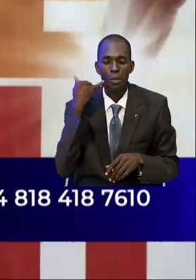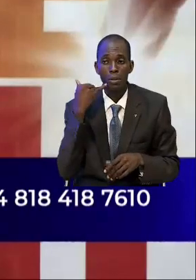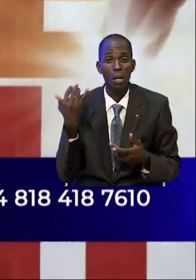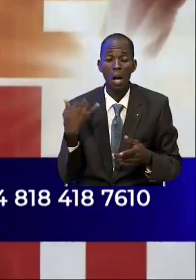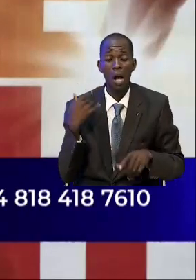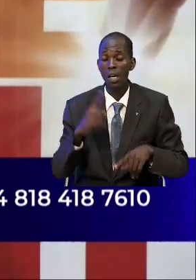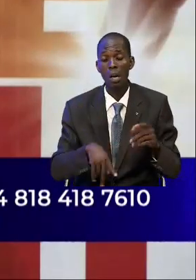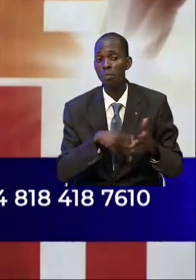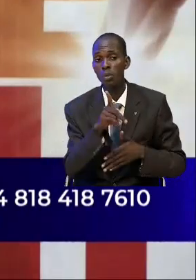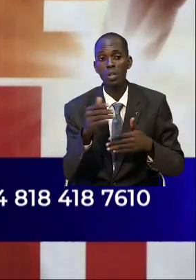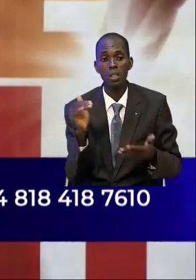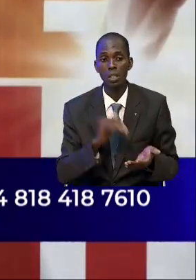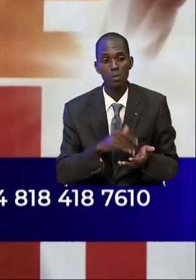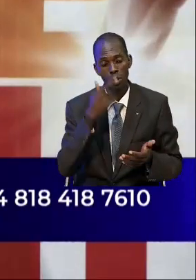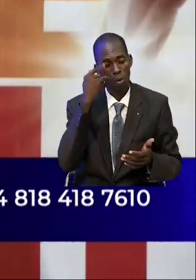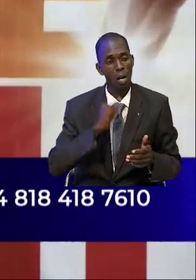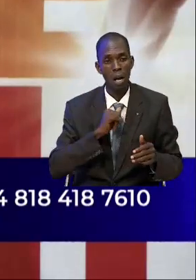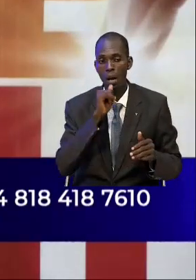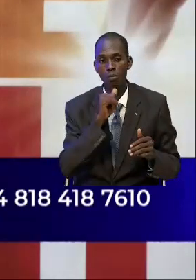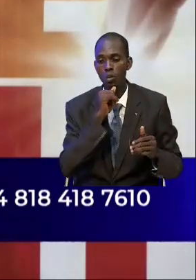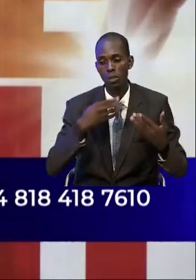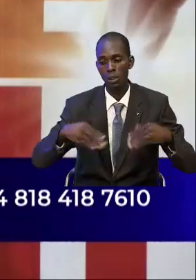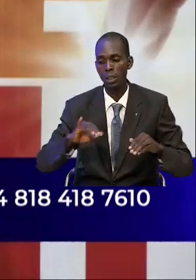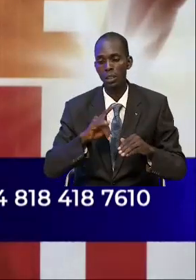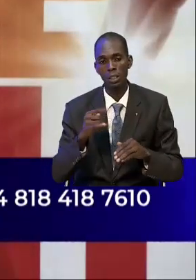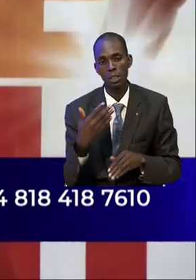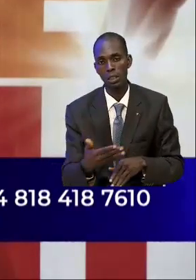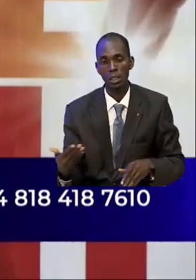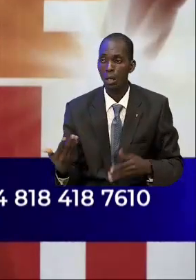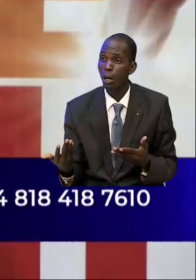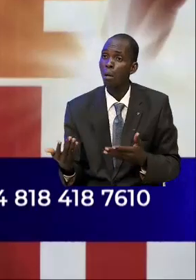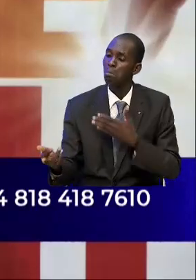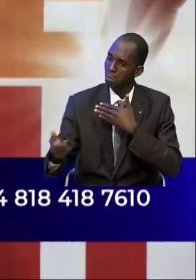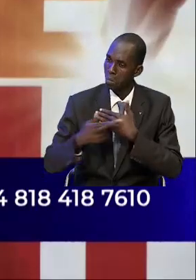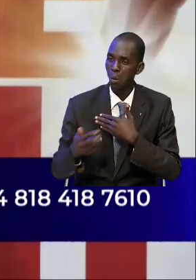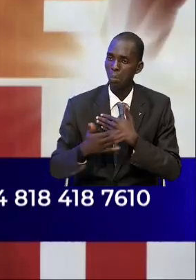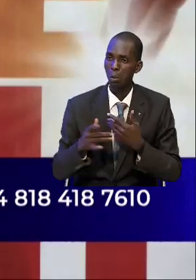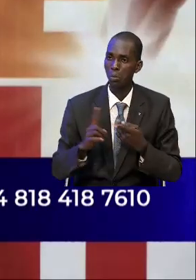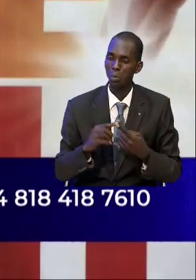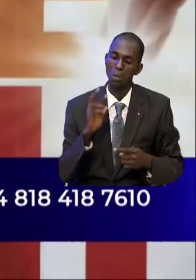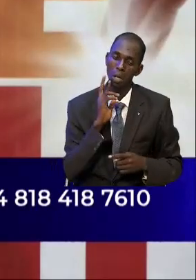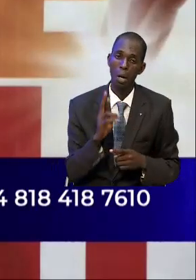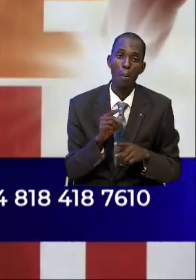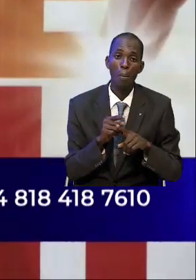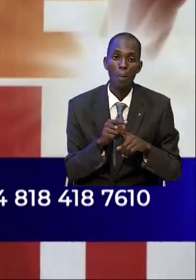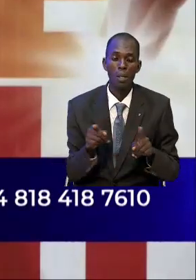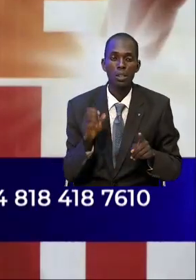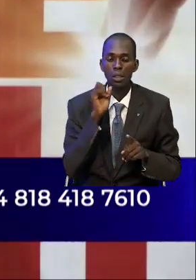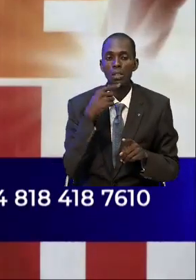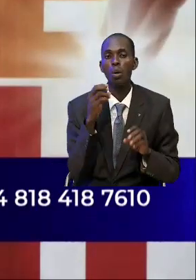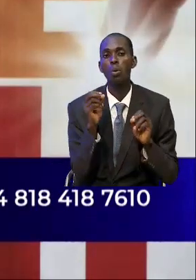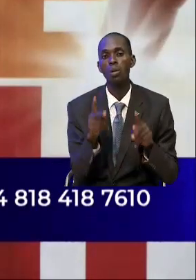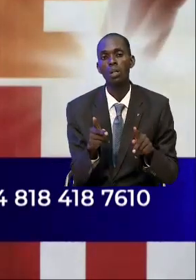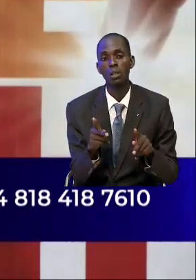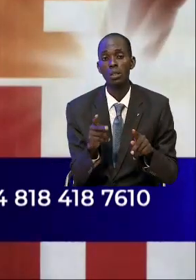week, 2 weeks, I couldn't see her. I called her. She said she's not going to pay me the money again, that she couldn't sell the goods. I said, okay, return them. If you can't